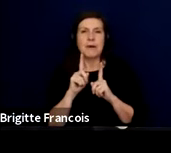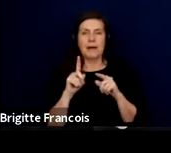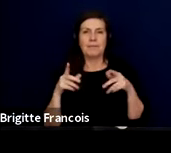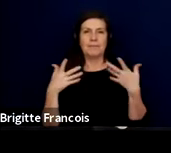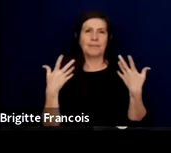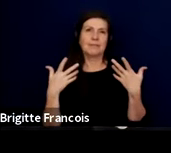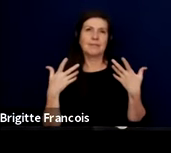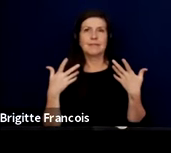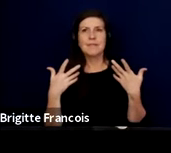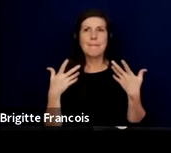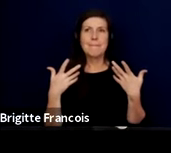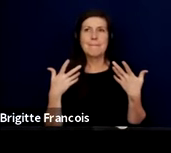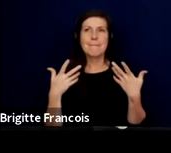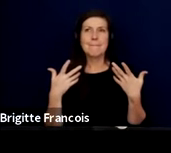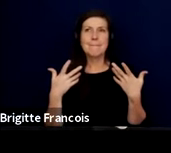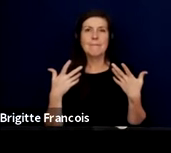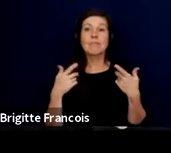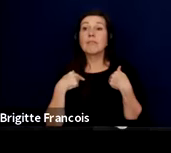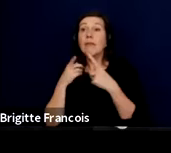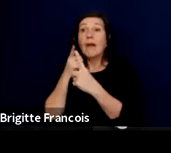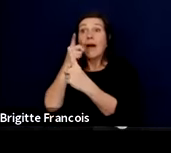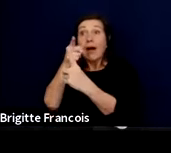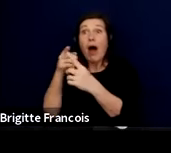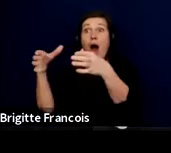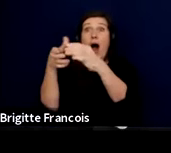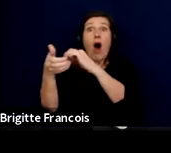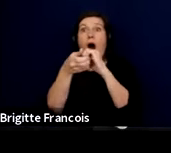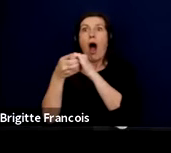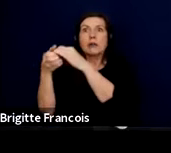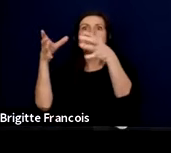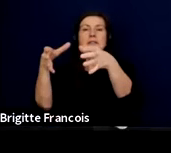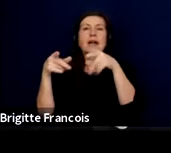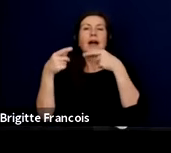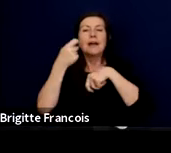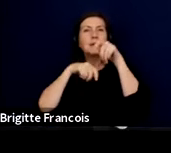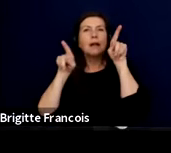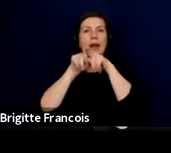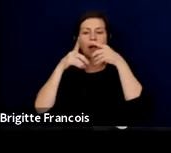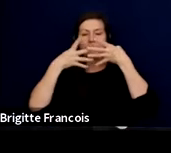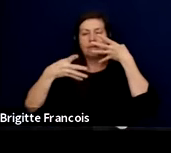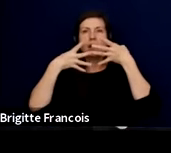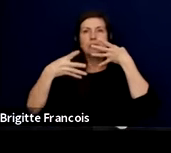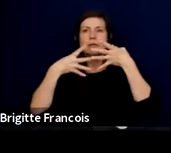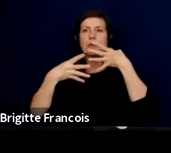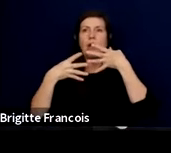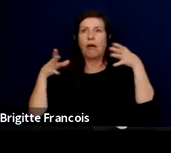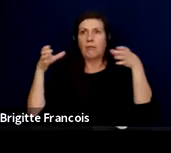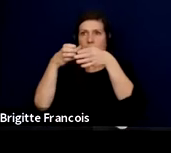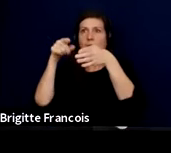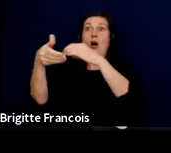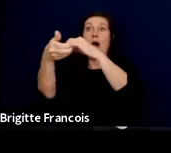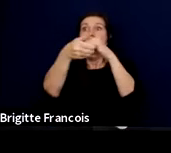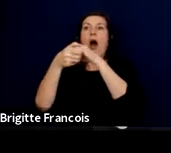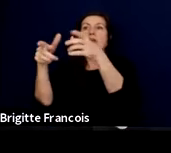filter that the organization gets to decide which projects they are going to let